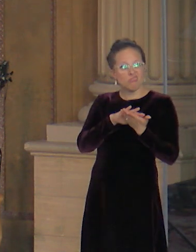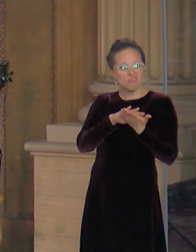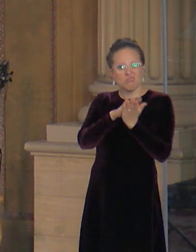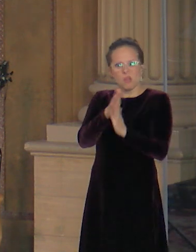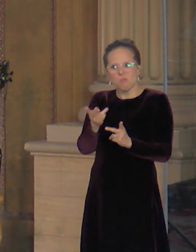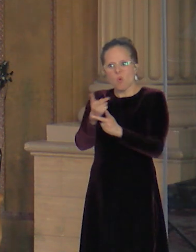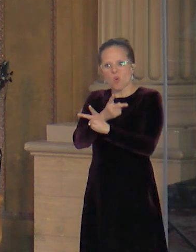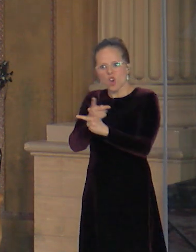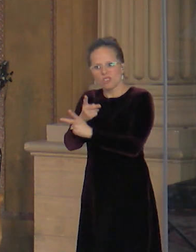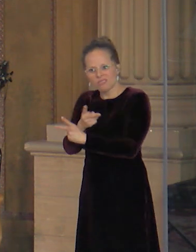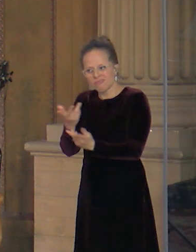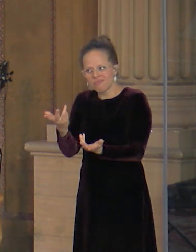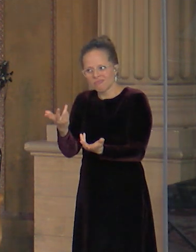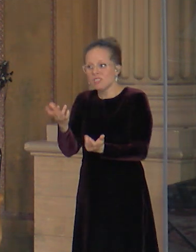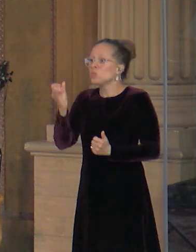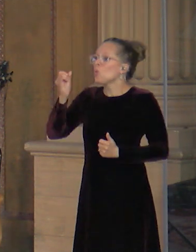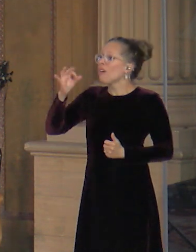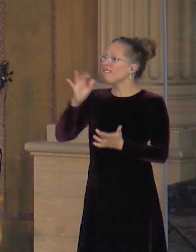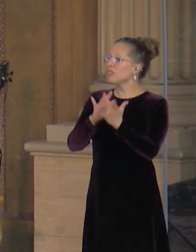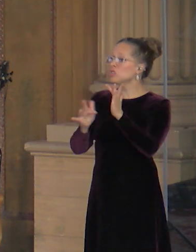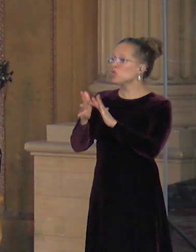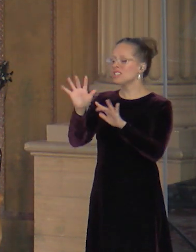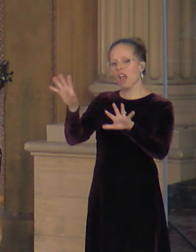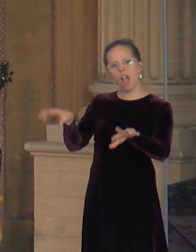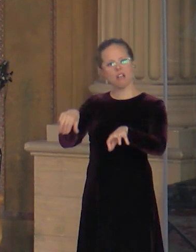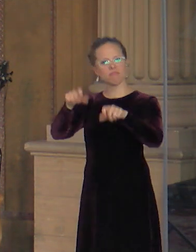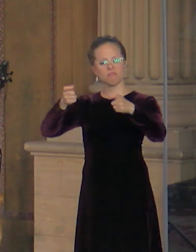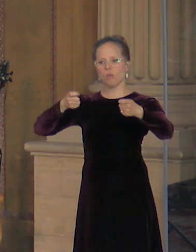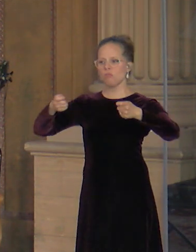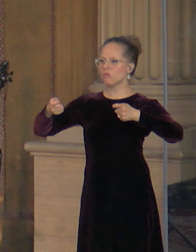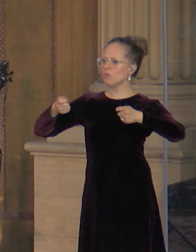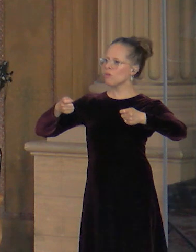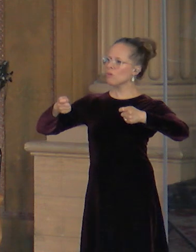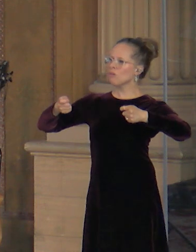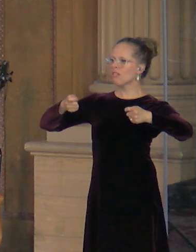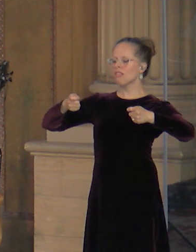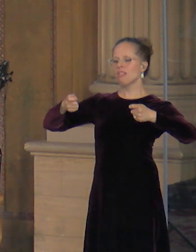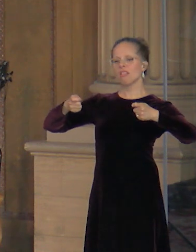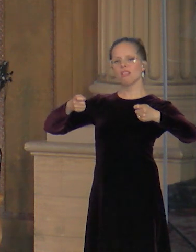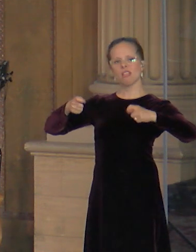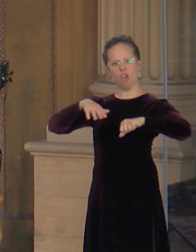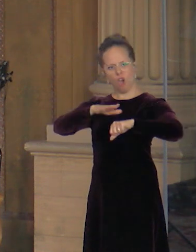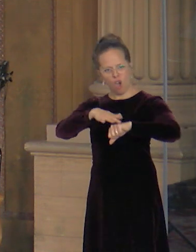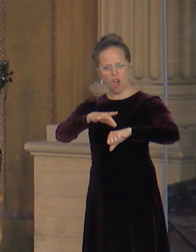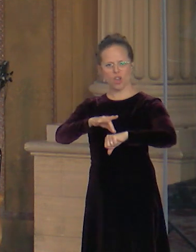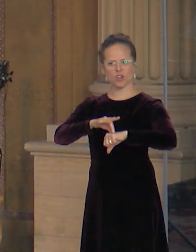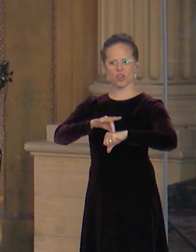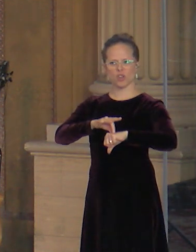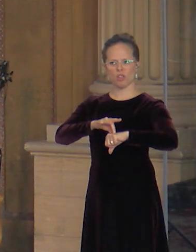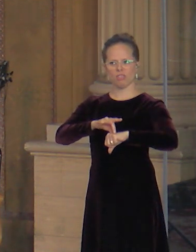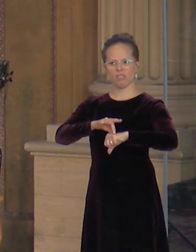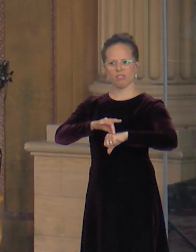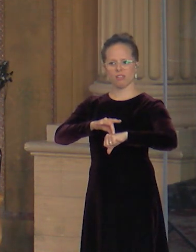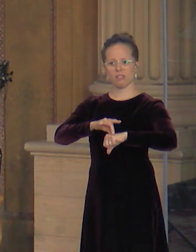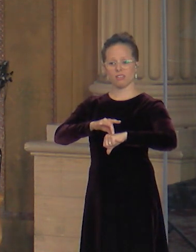if Jesus the perfect one were to seize that throne and rule and reign from that throne on earth